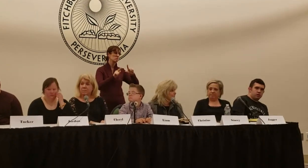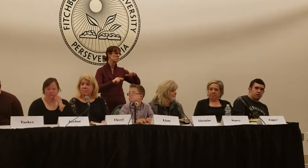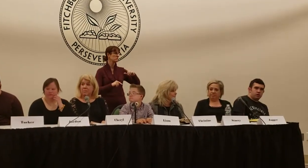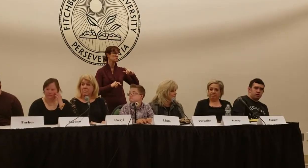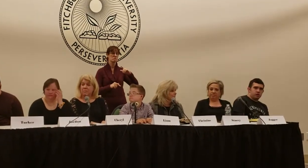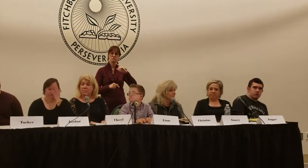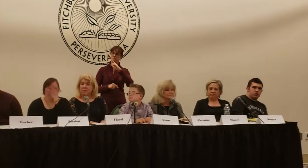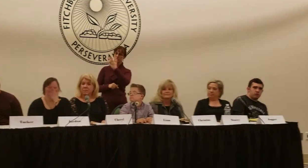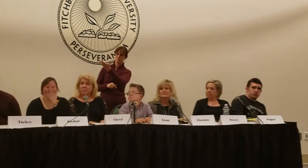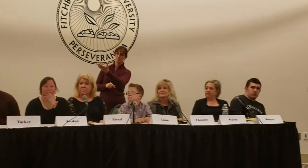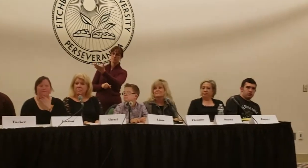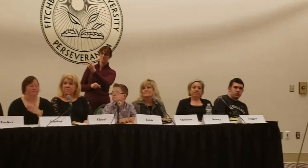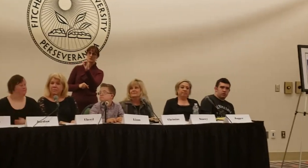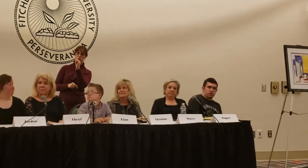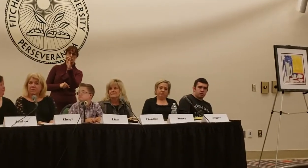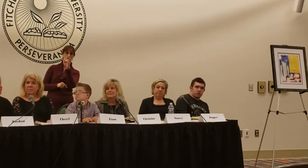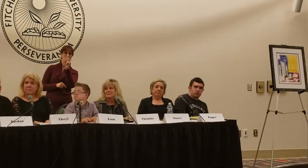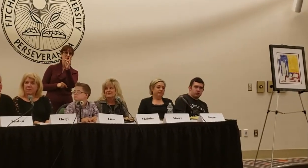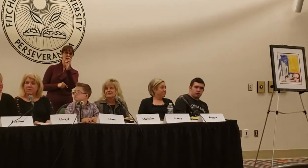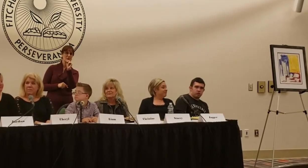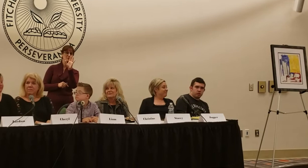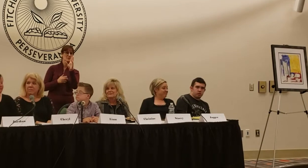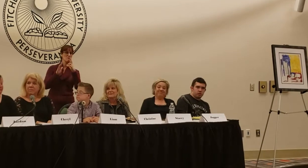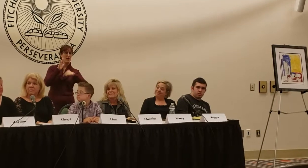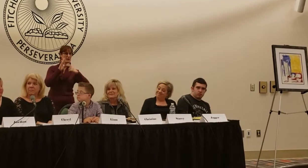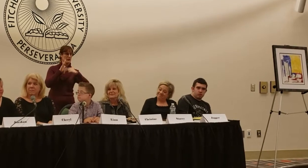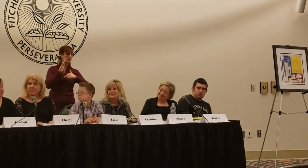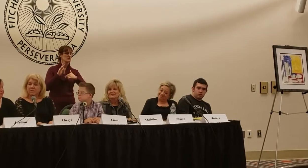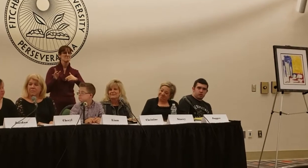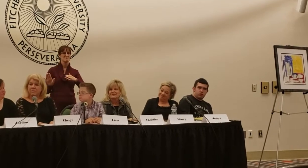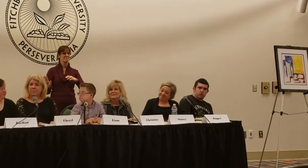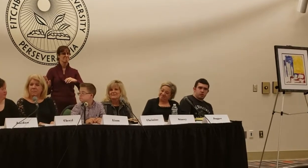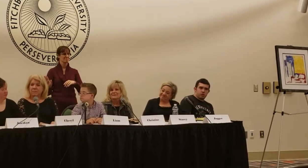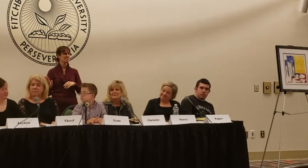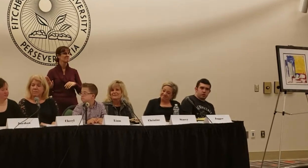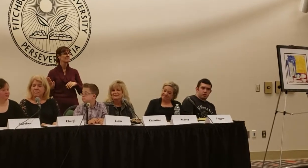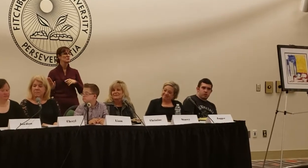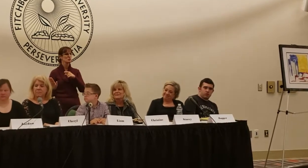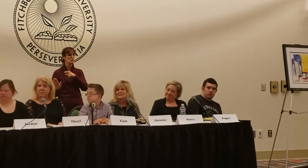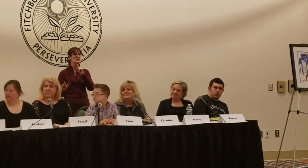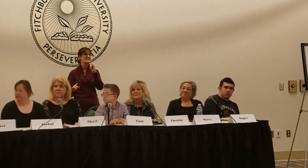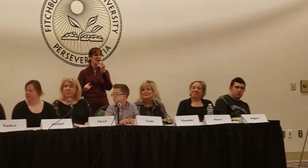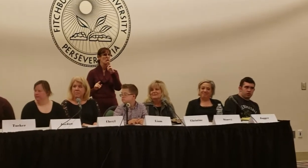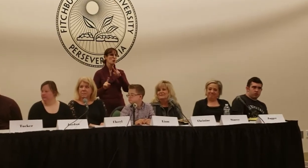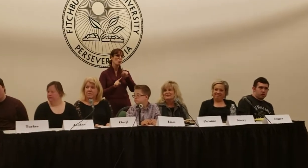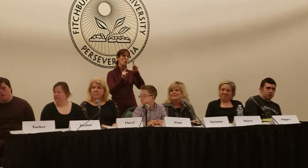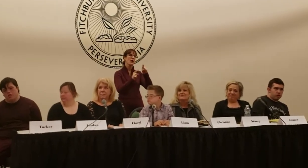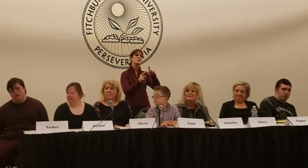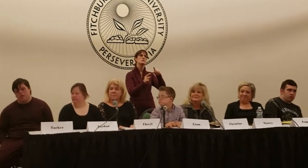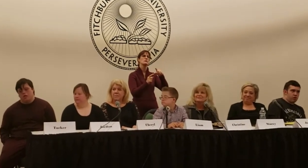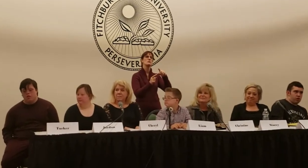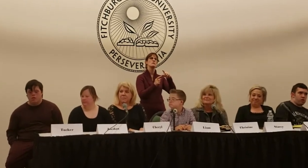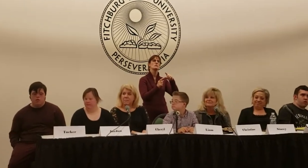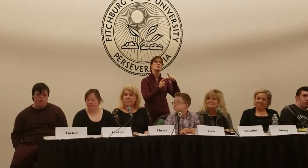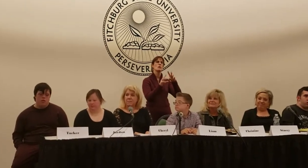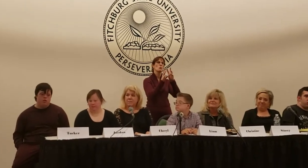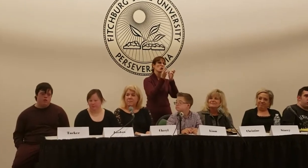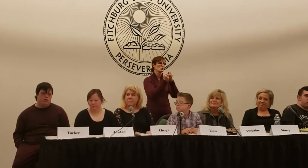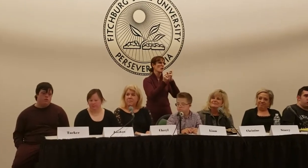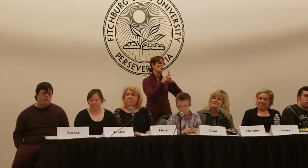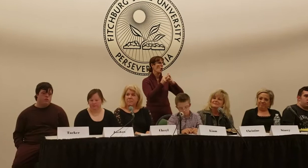Jordan's painting that she did as part of a workshop that she and Tucker went to called United Dance, where they spent a half a